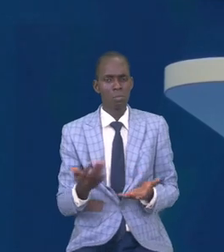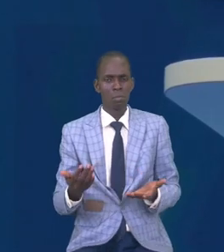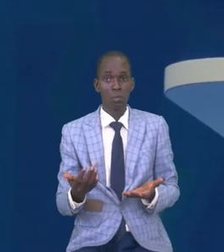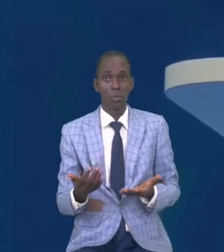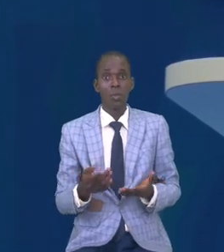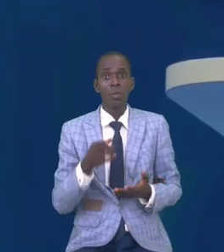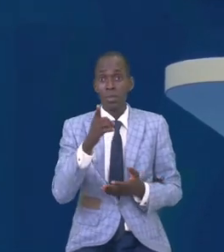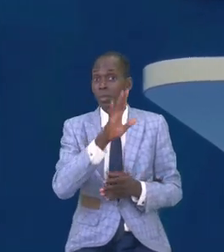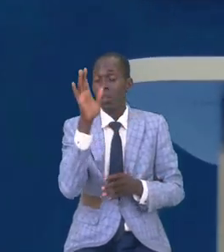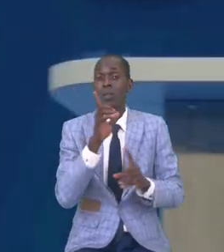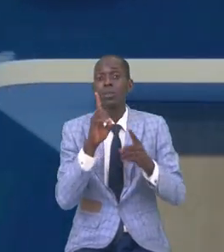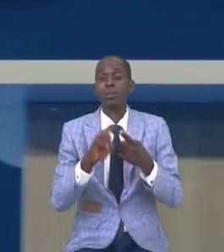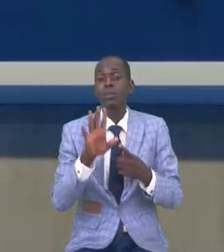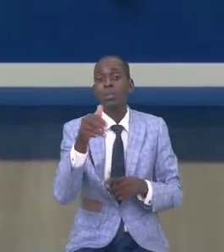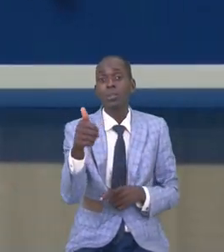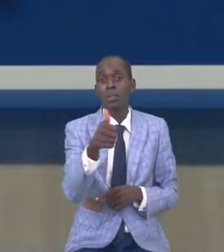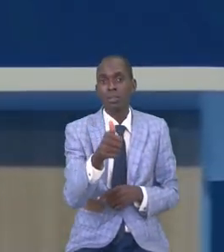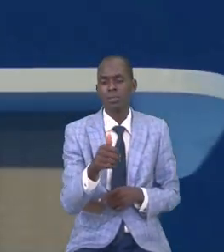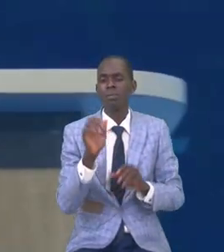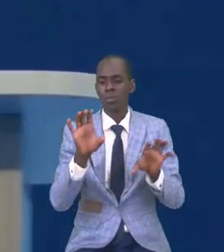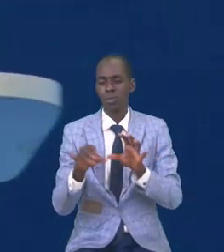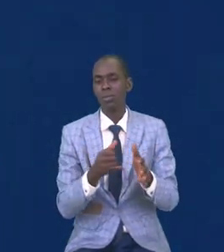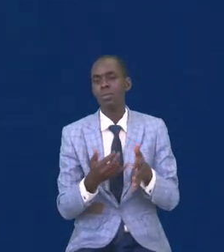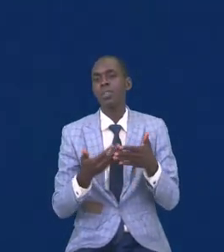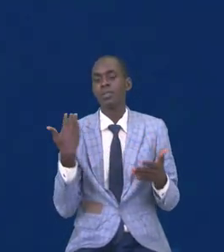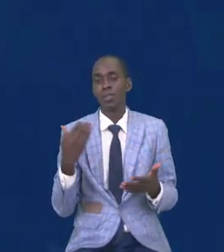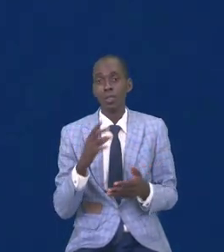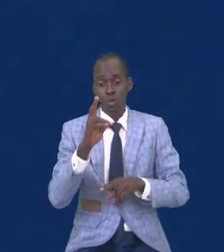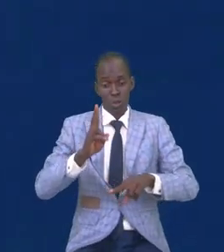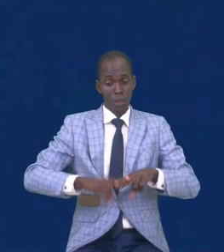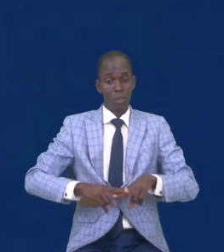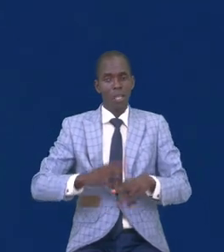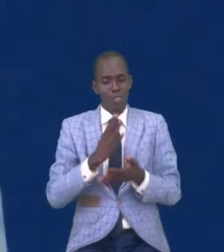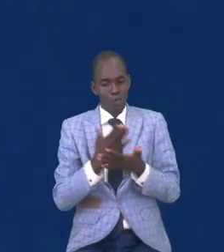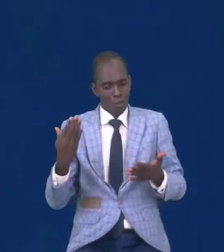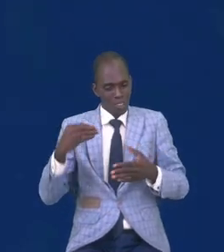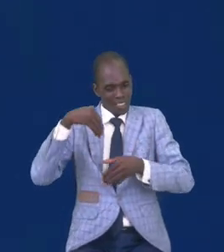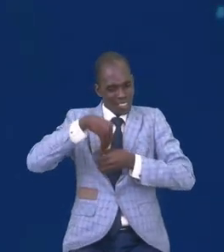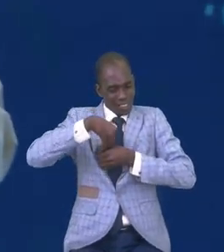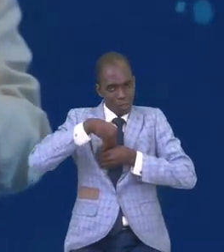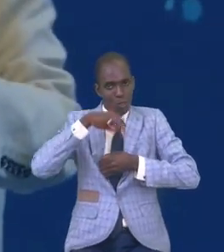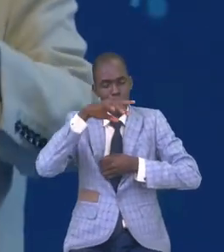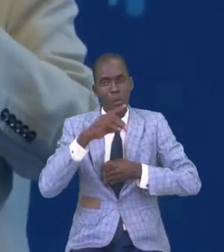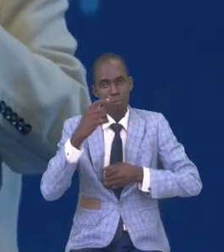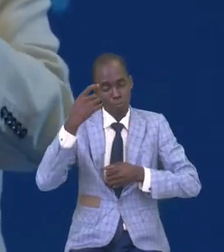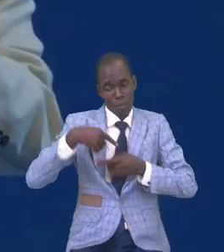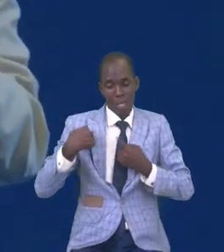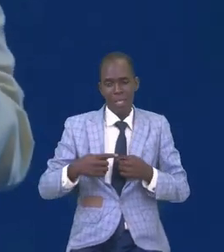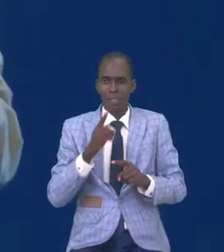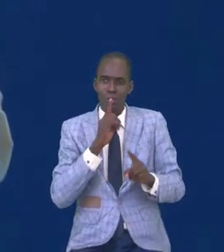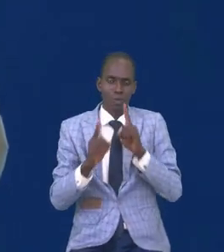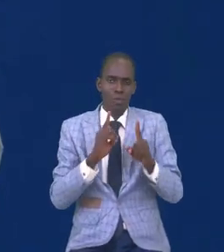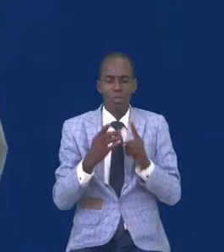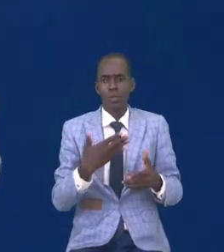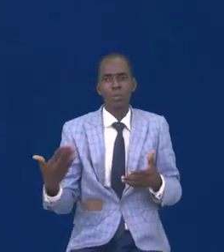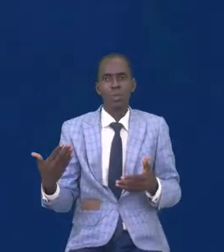You talk to yourself. You're sitting down, and then that thing is talking inside you. And what it talks inside